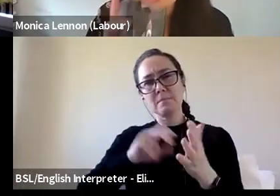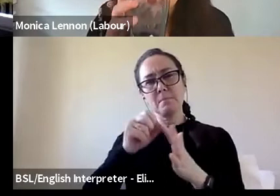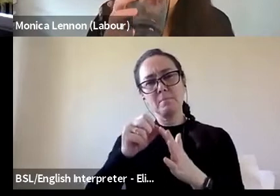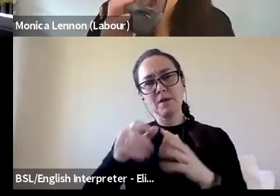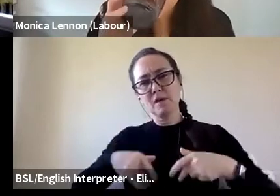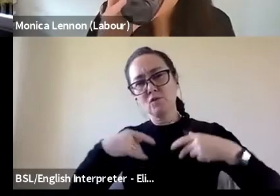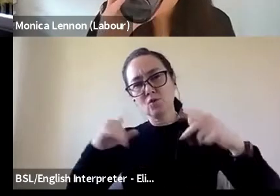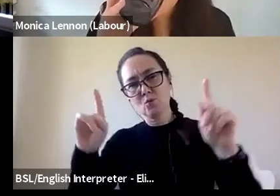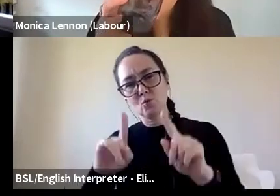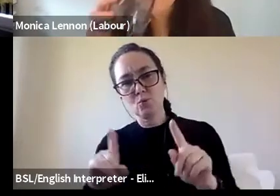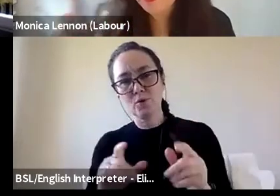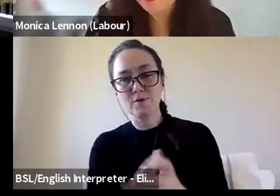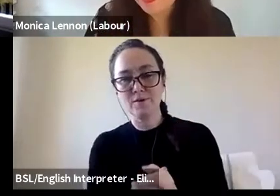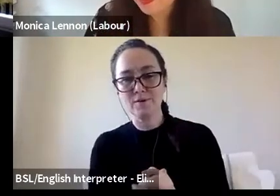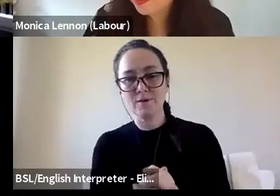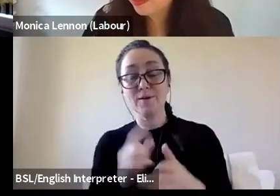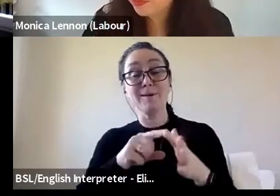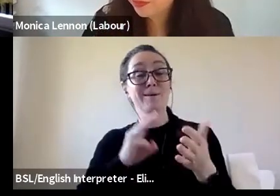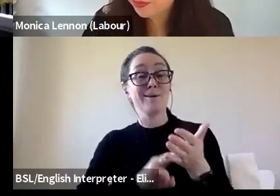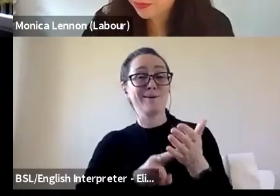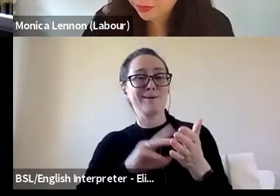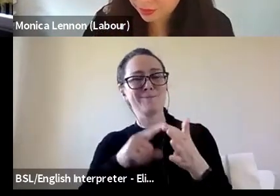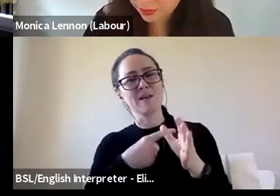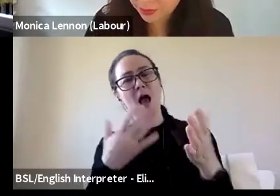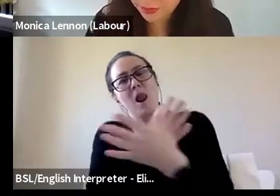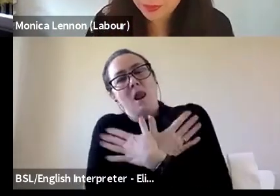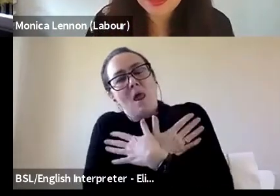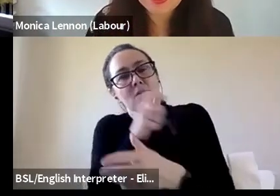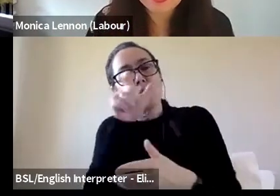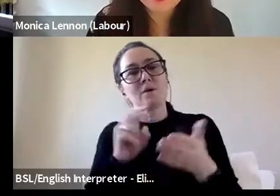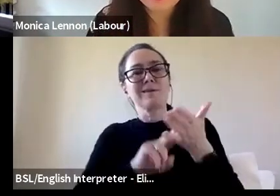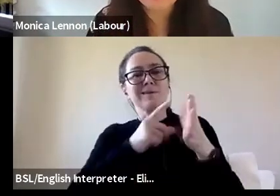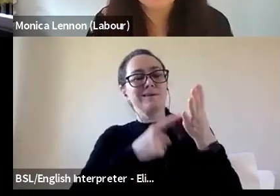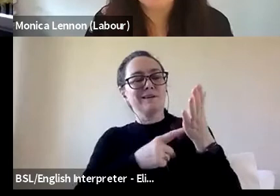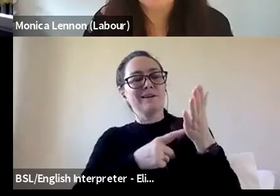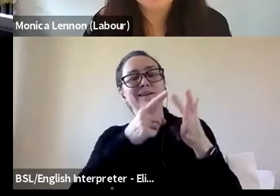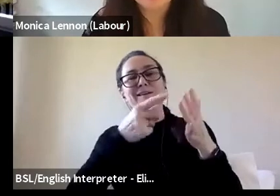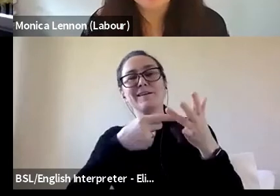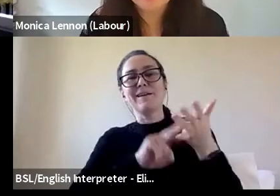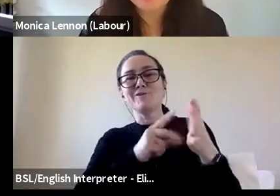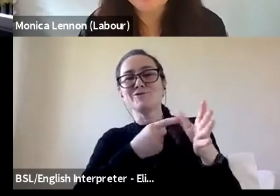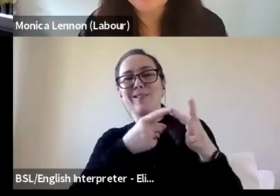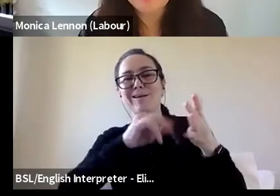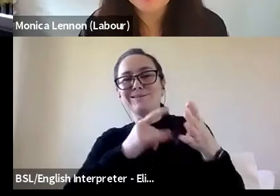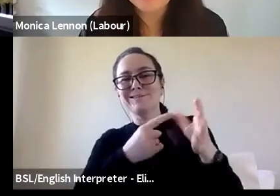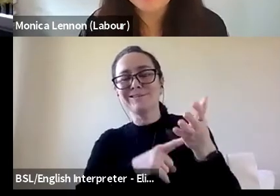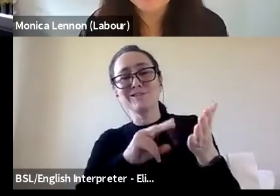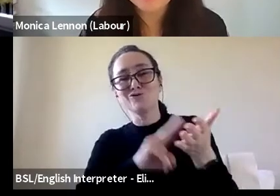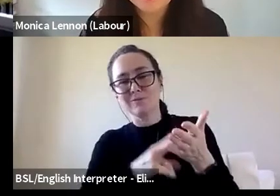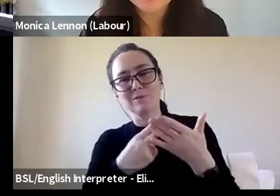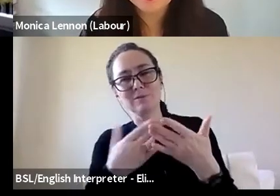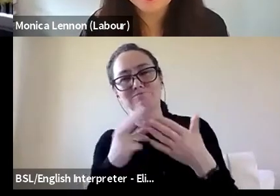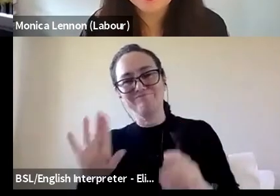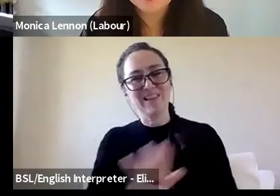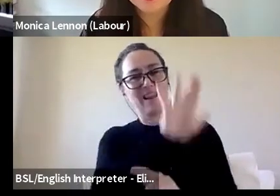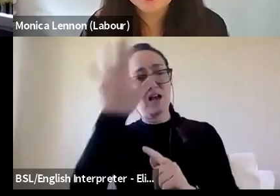Well, I love the word nationalisation. Yeah, I completely back that. And it's just overall, such an important question. We know